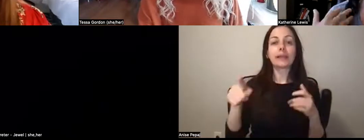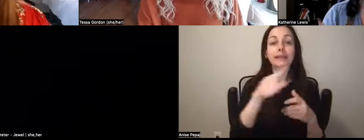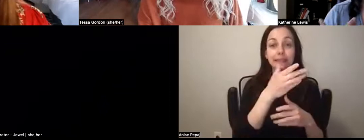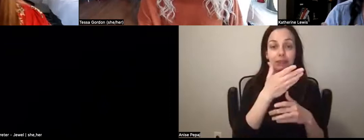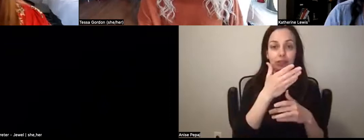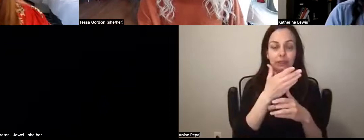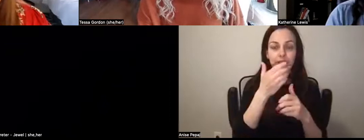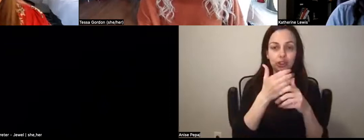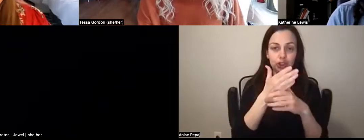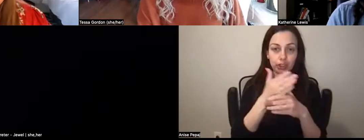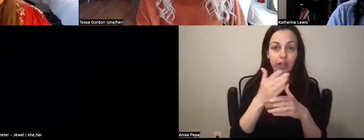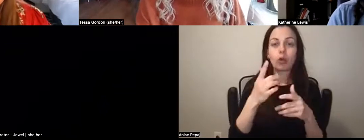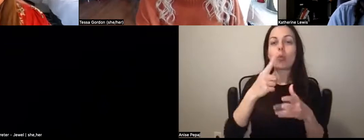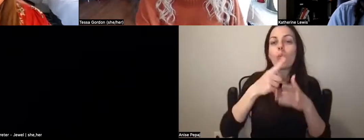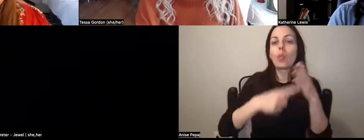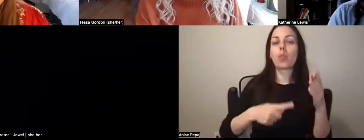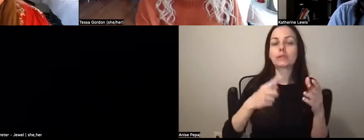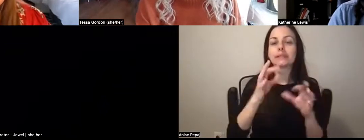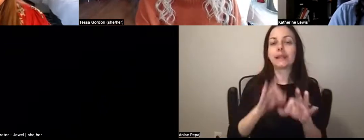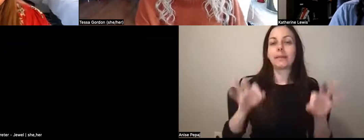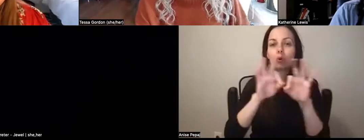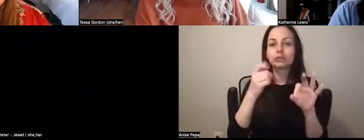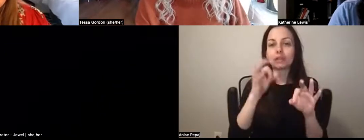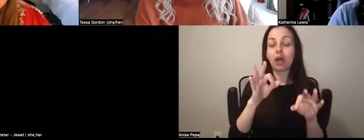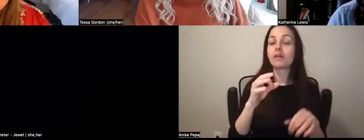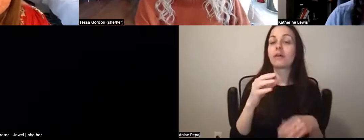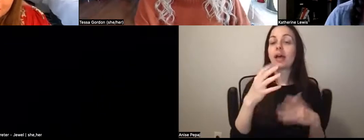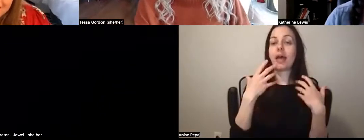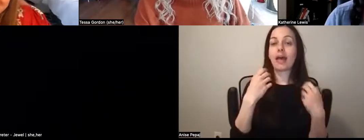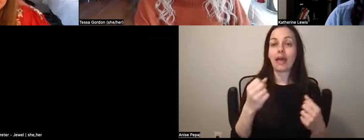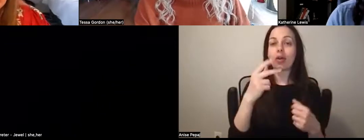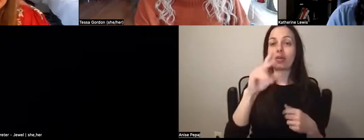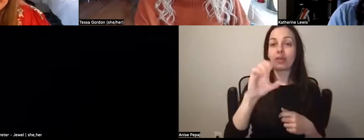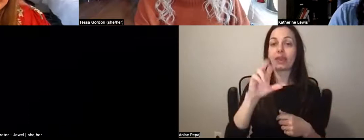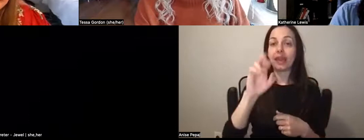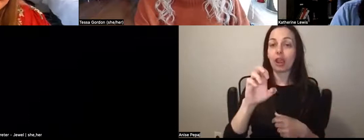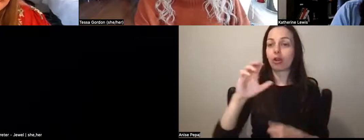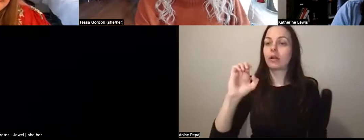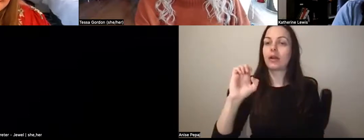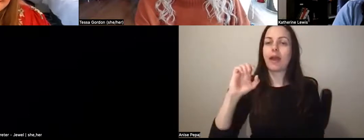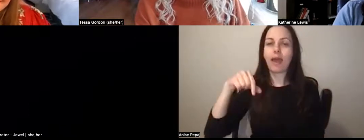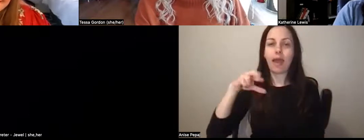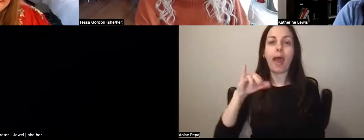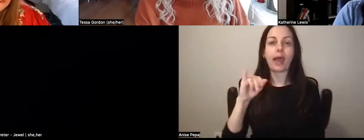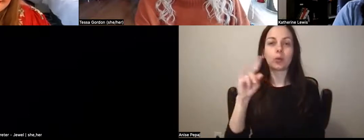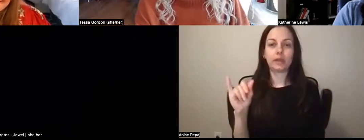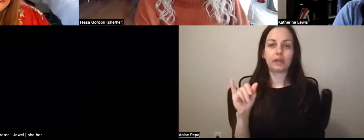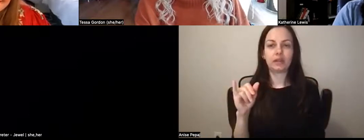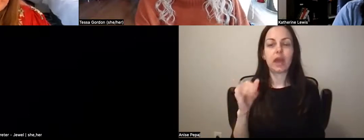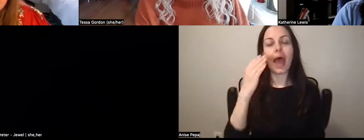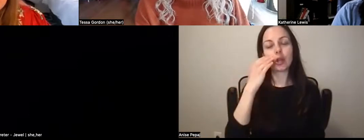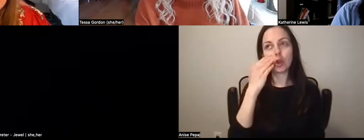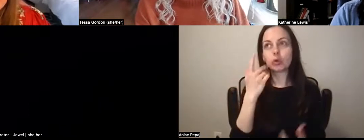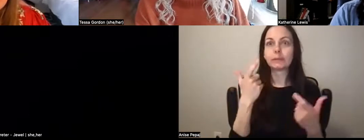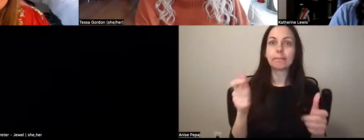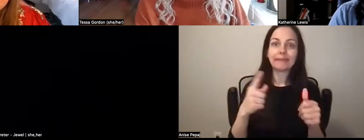the importance of healthcare equity is to you. I know that's a big first question to ask, but I think it would be a really good introduction